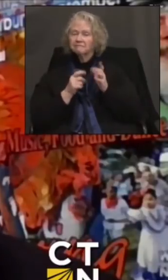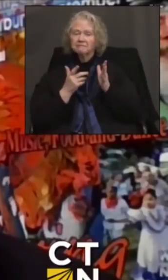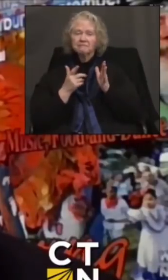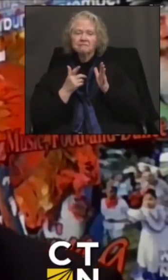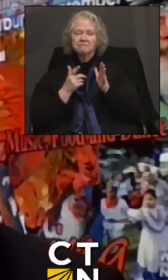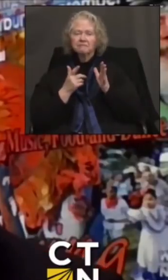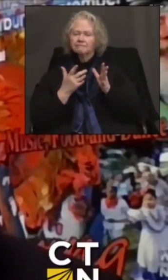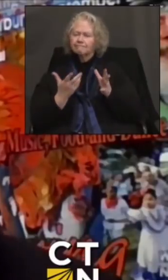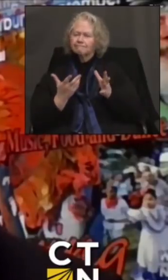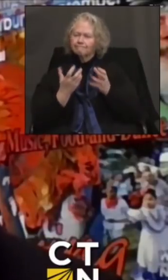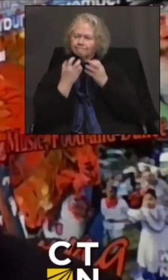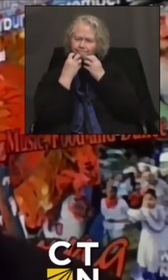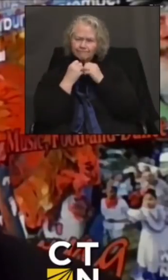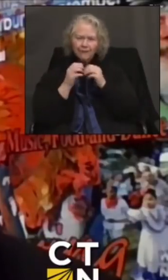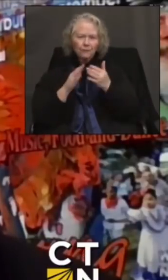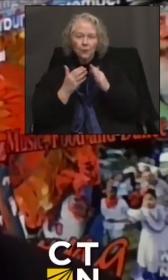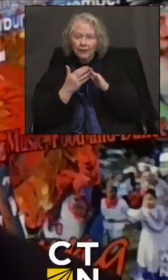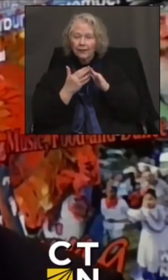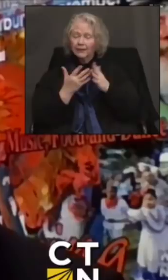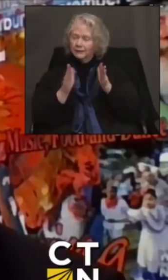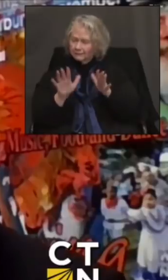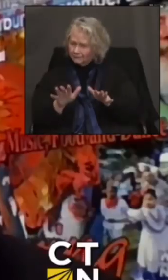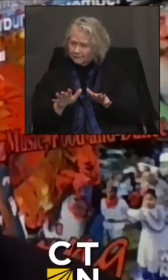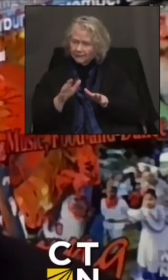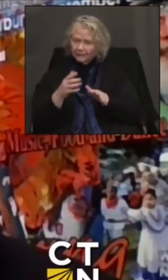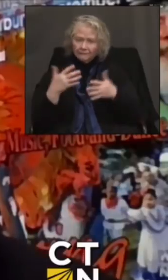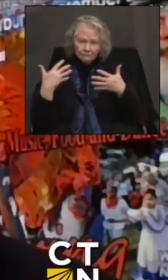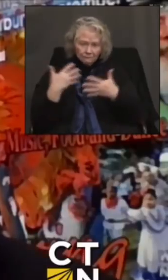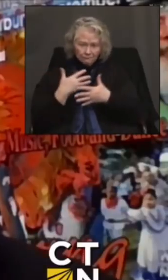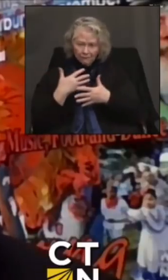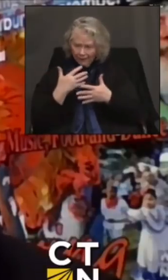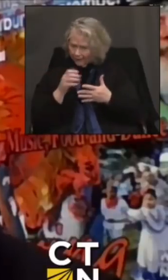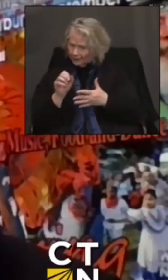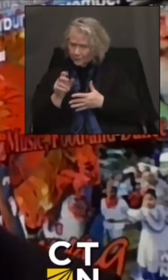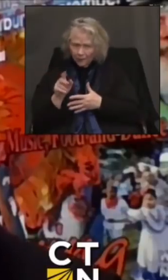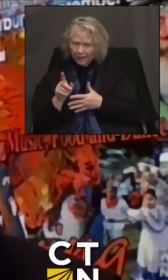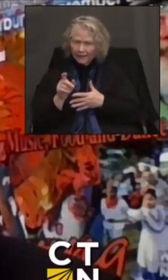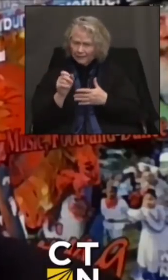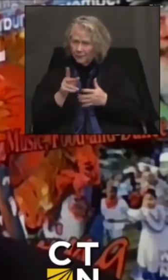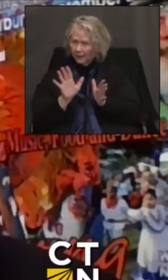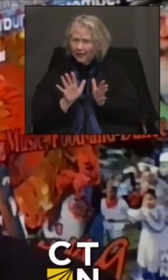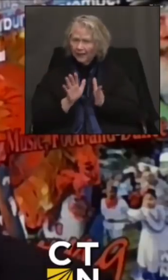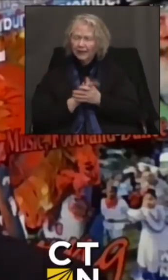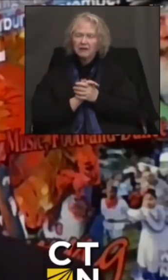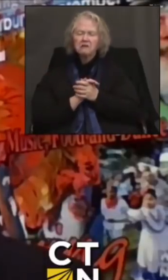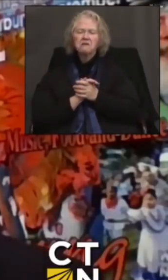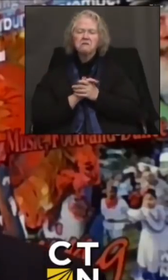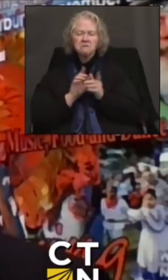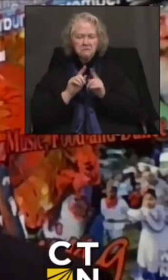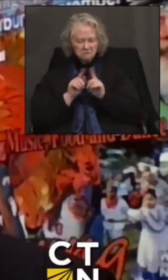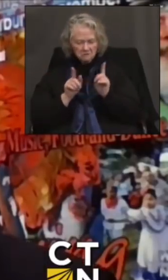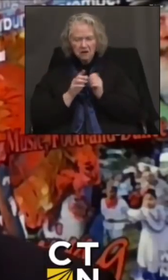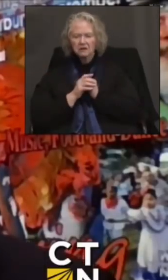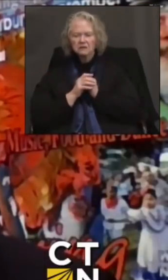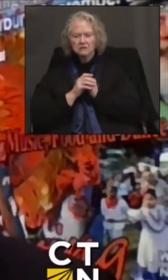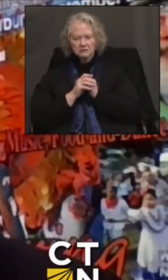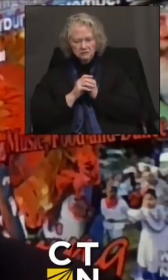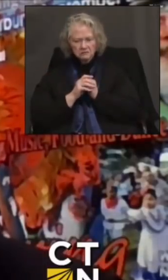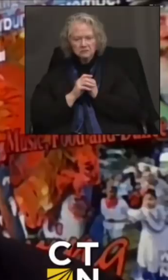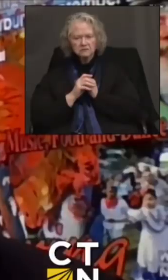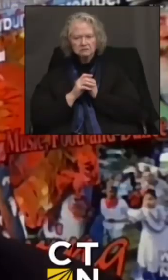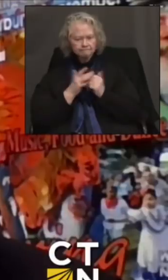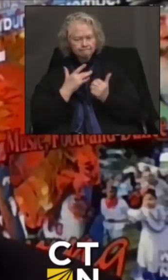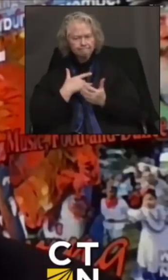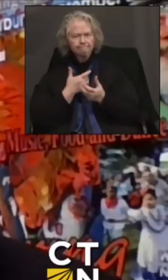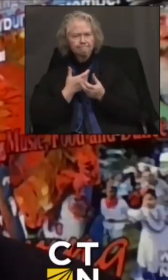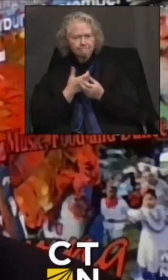that community. And it's okay to be afraid. It's okay to be scared of the unknown. But rest assured, we